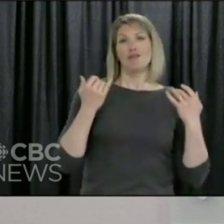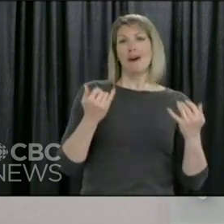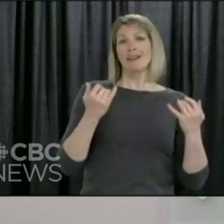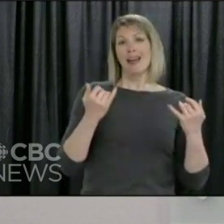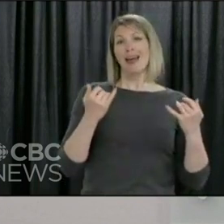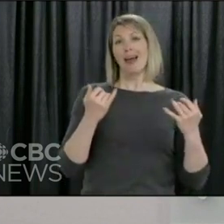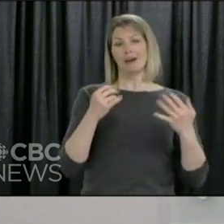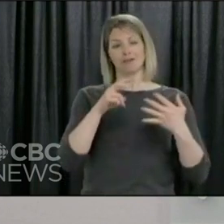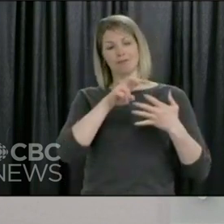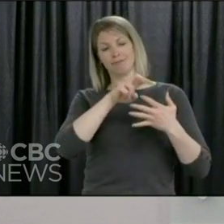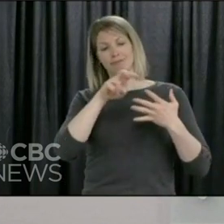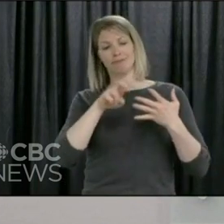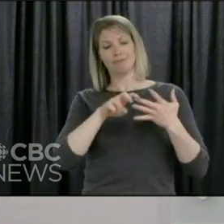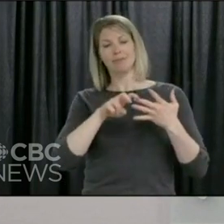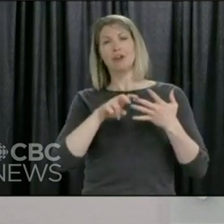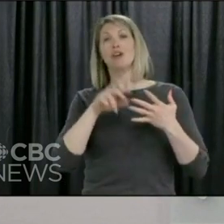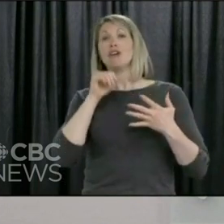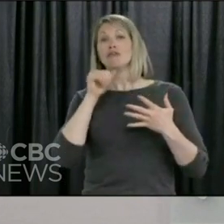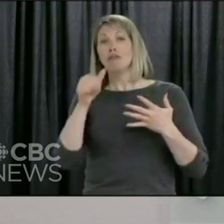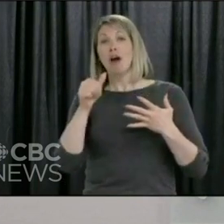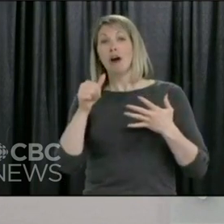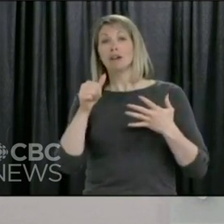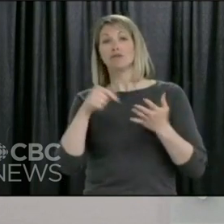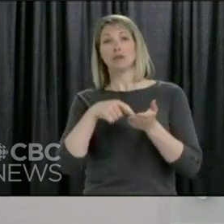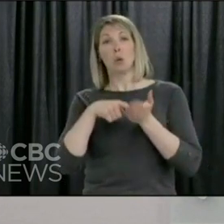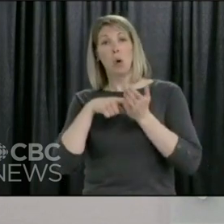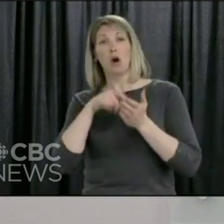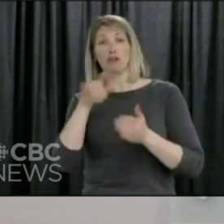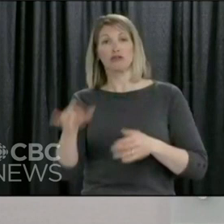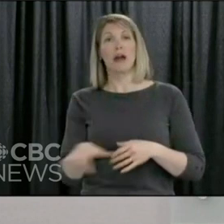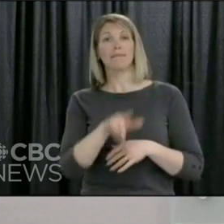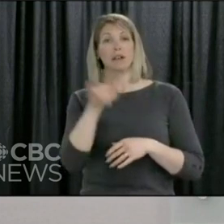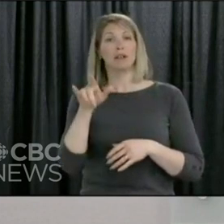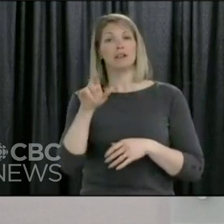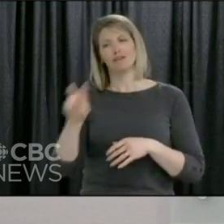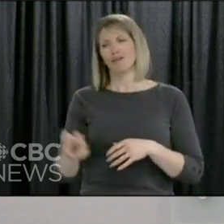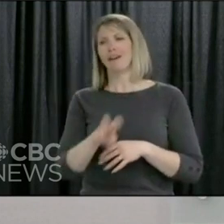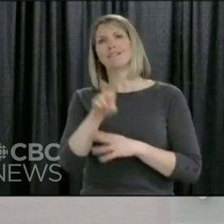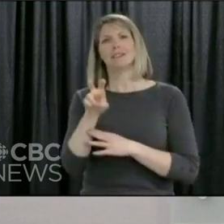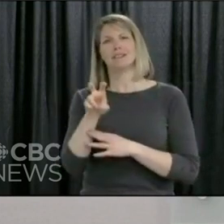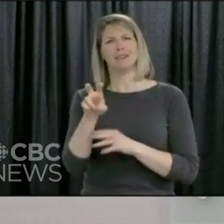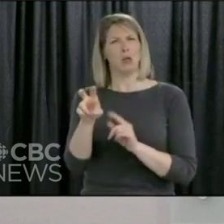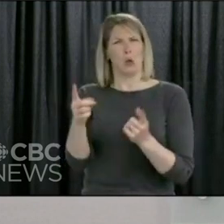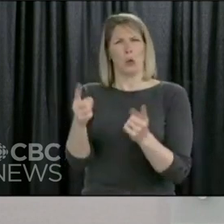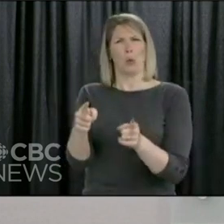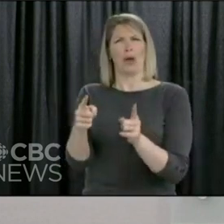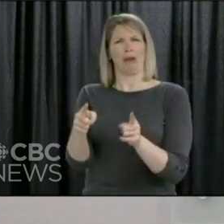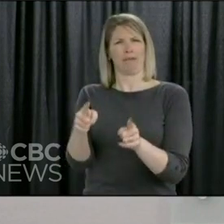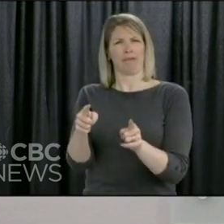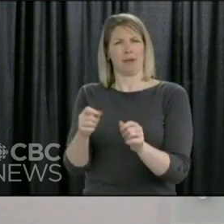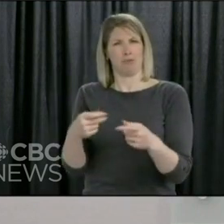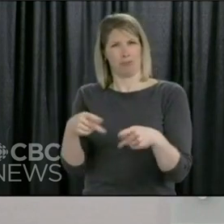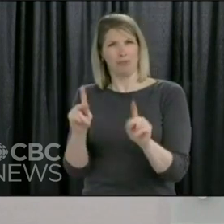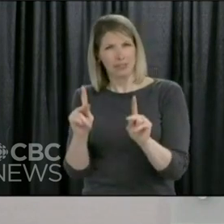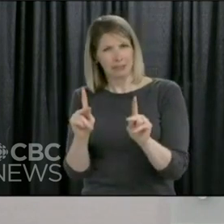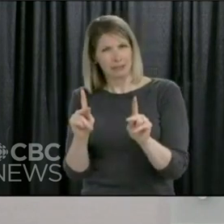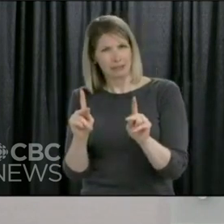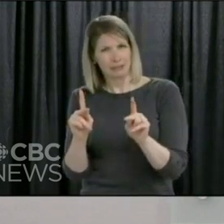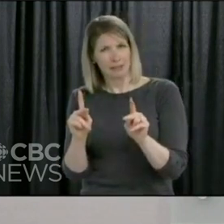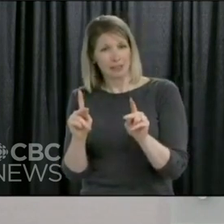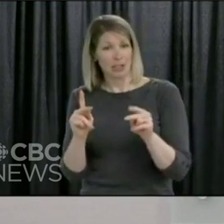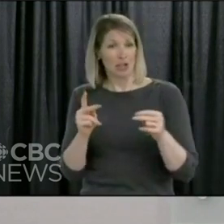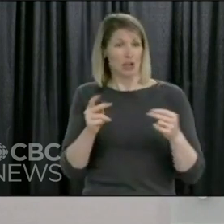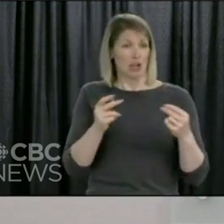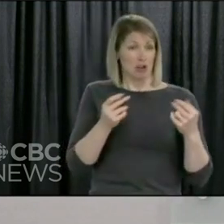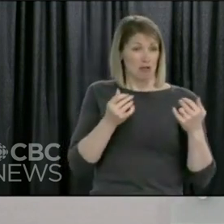to allow non-essential travel. Considering we now have, if I've done the math right, there's essentially only three or four